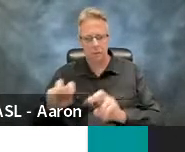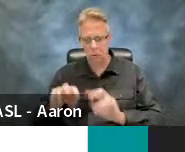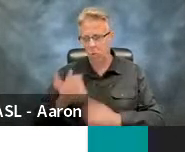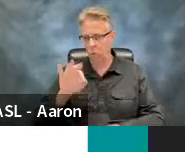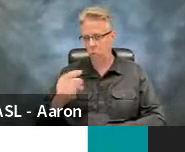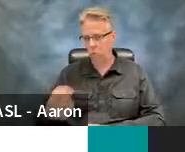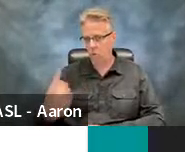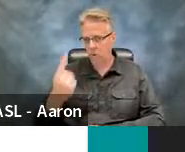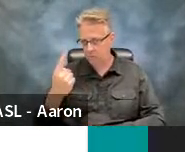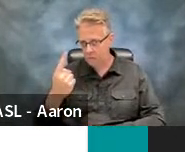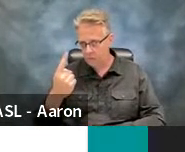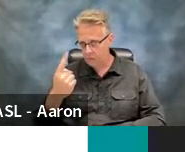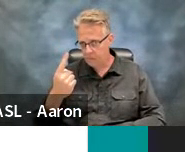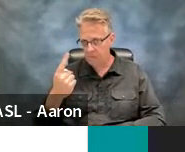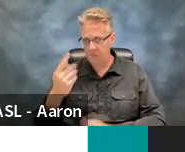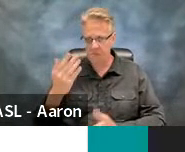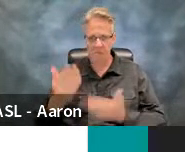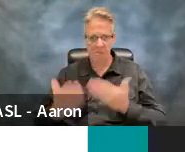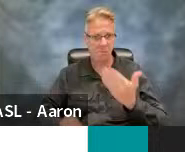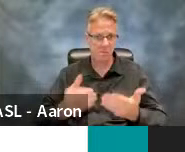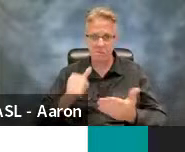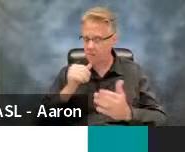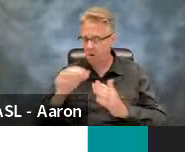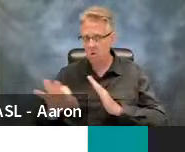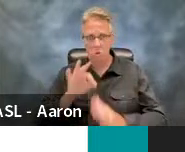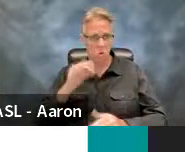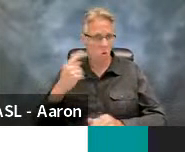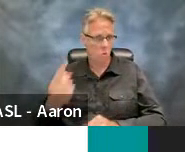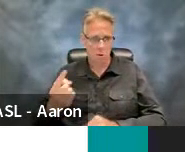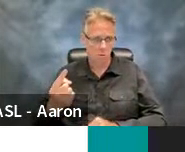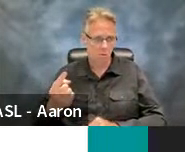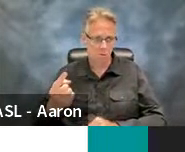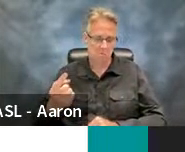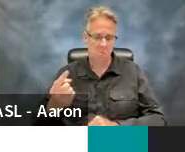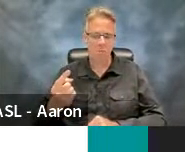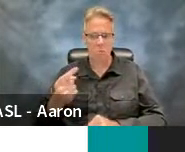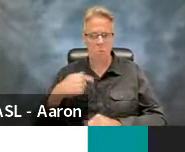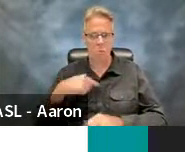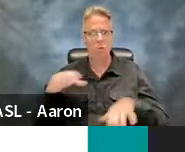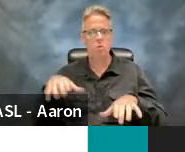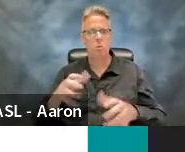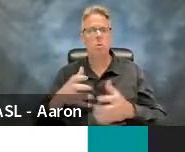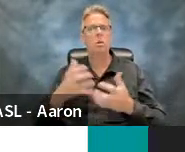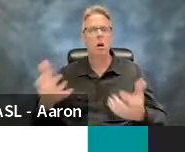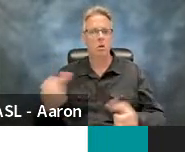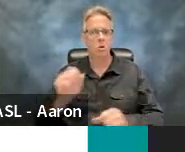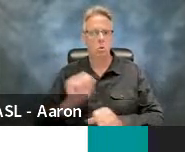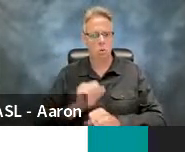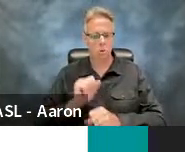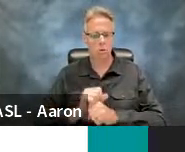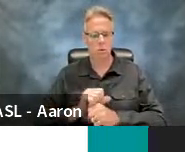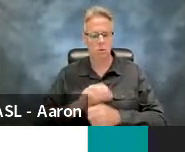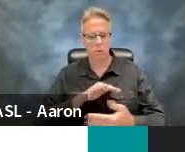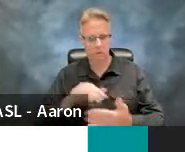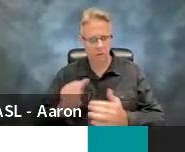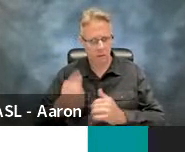one, maybe not even choose one at all. We're doing quite a bit of work to understand what is the best location and what